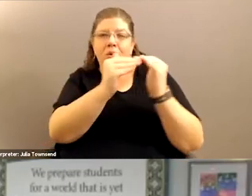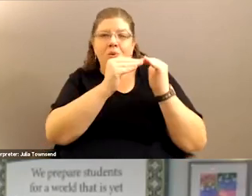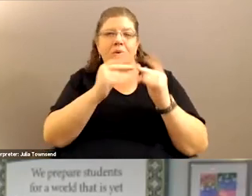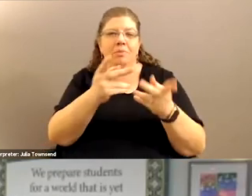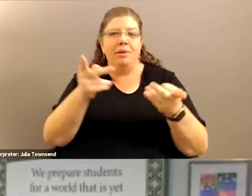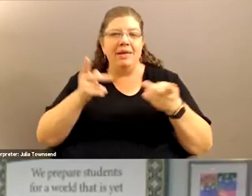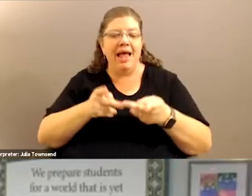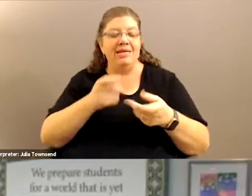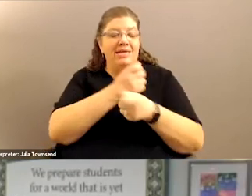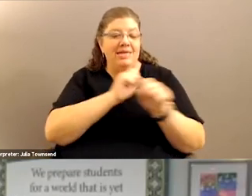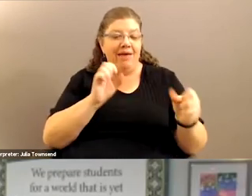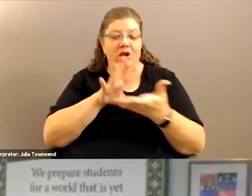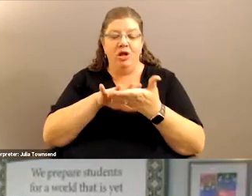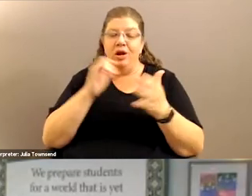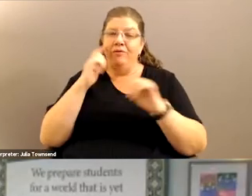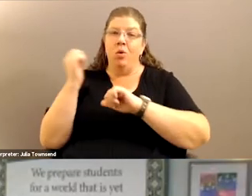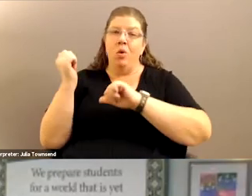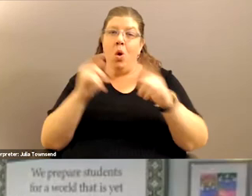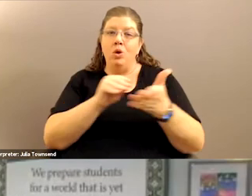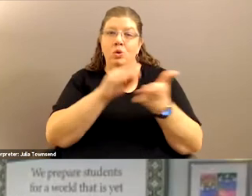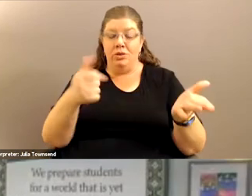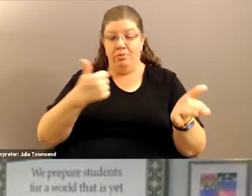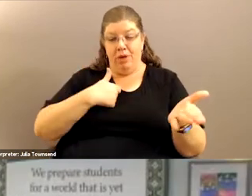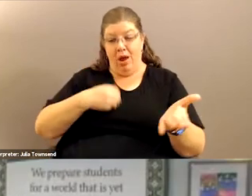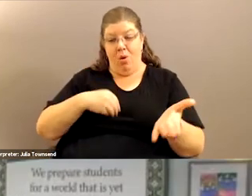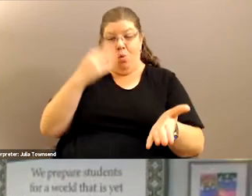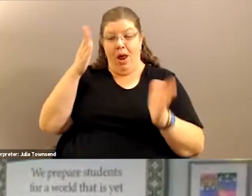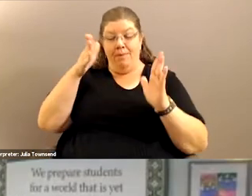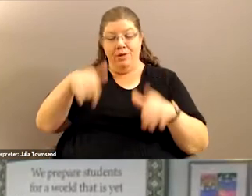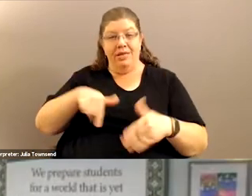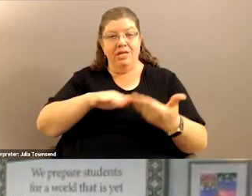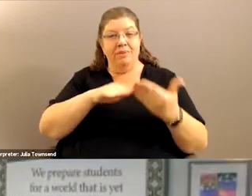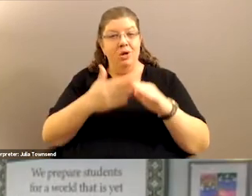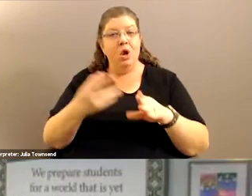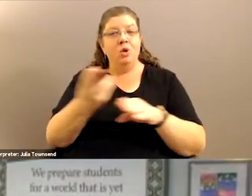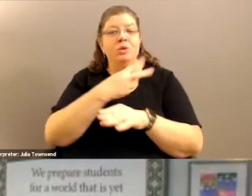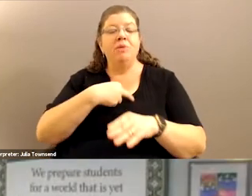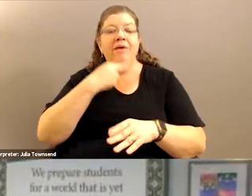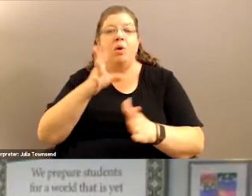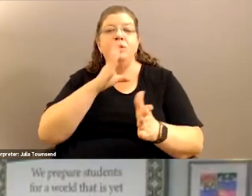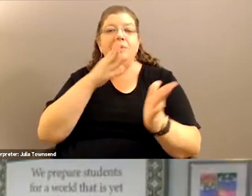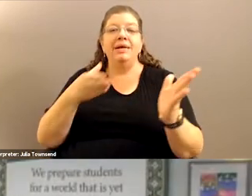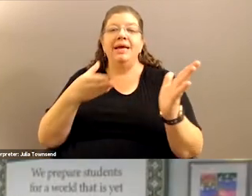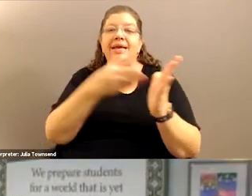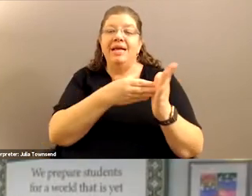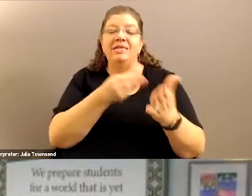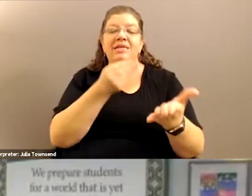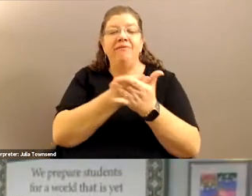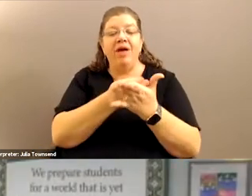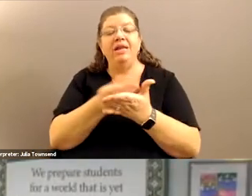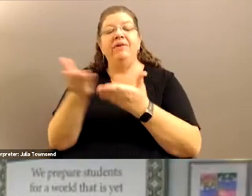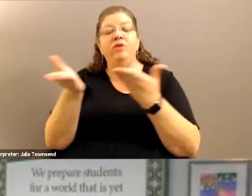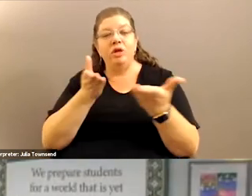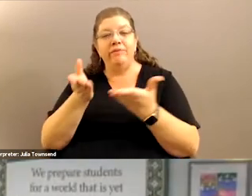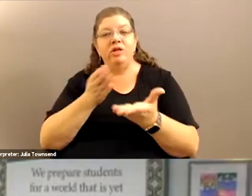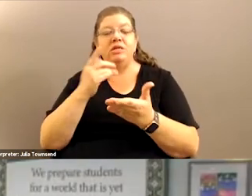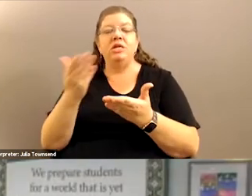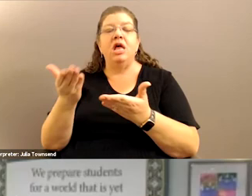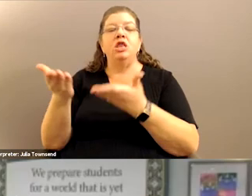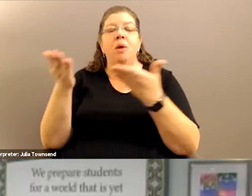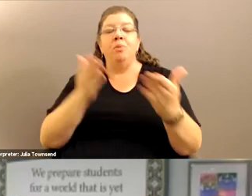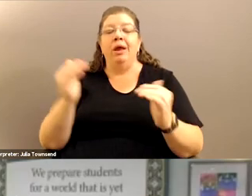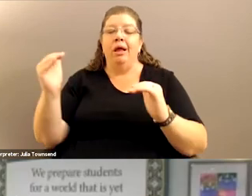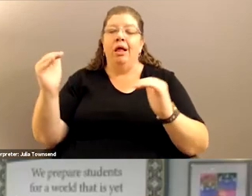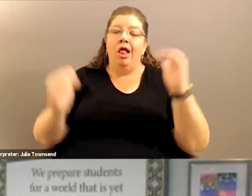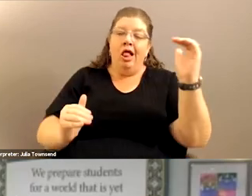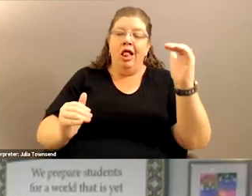for all students as a white person in this community i want to use my voice to speak out against funding and services that bring disproportionate harm